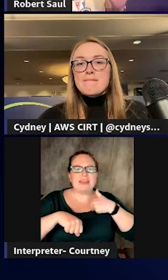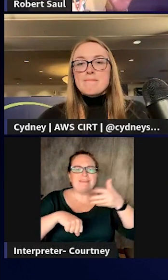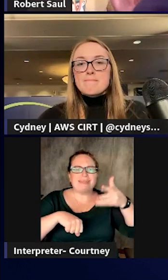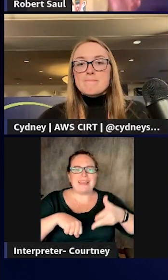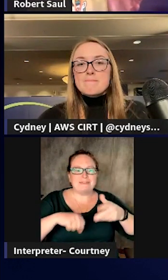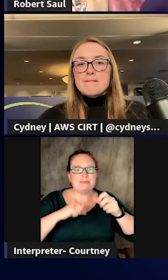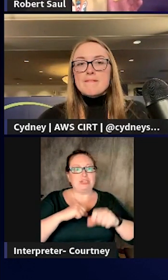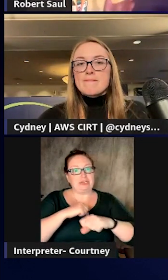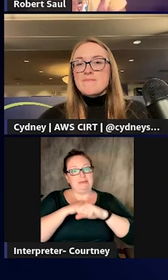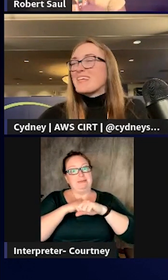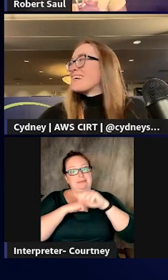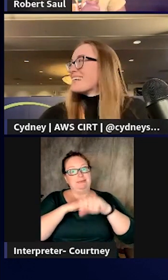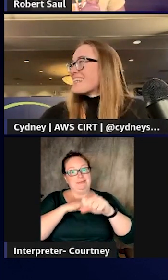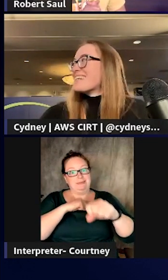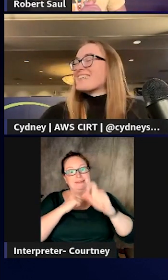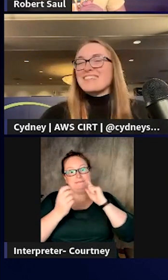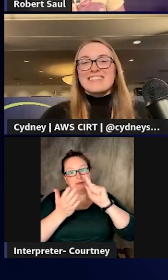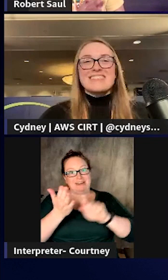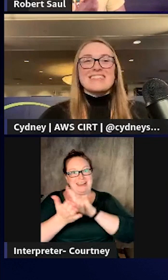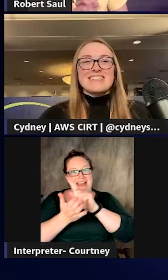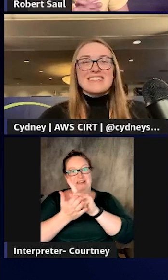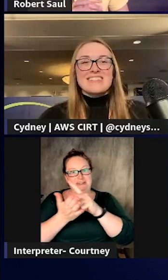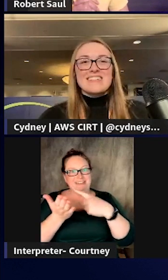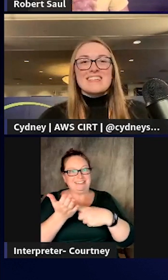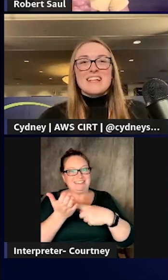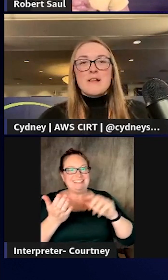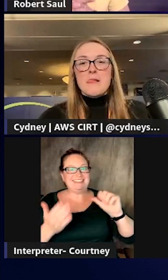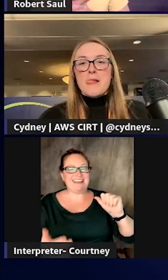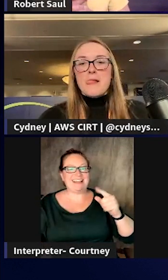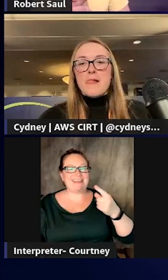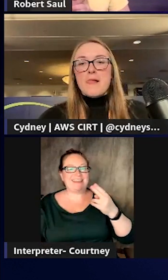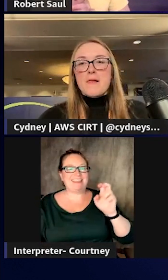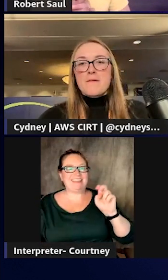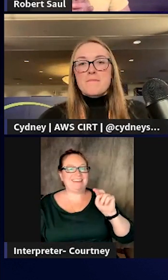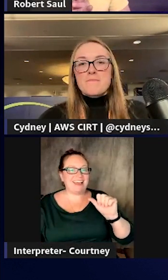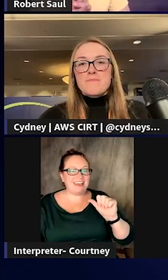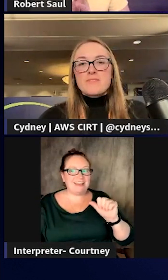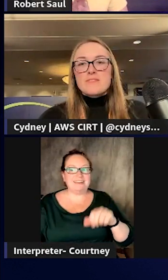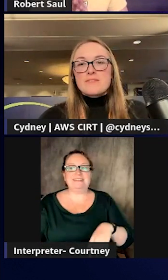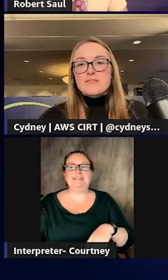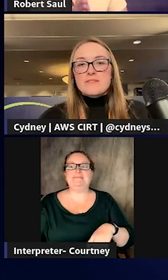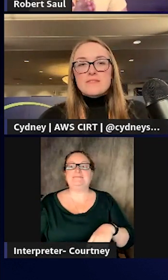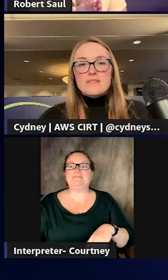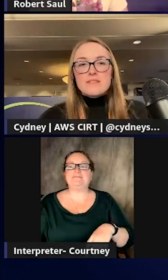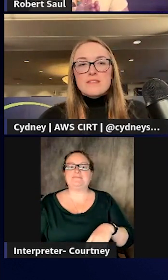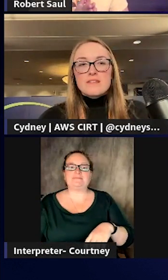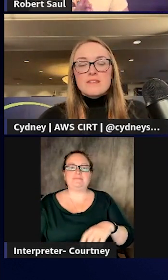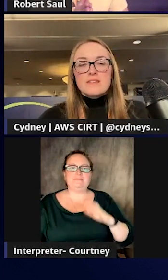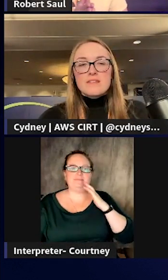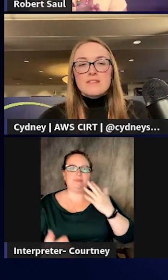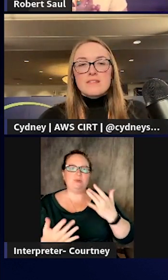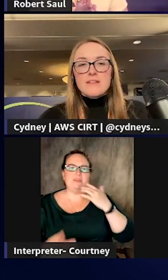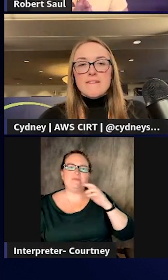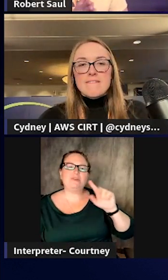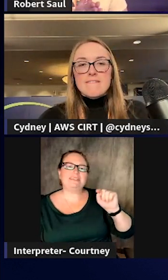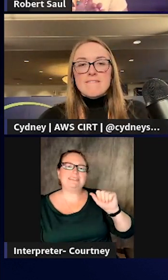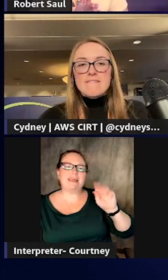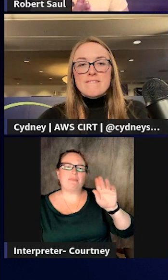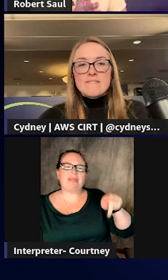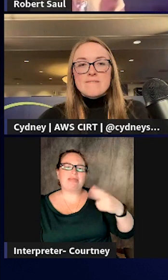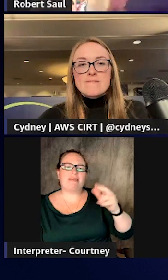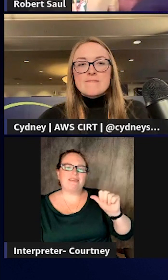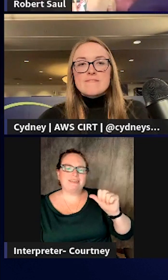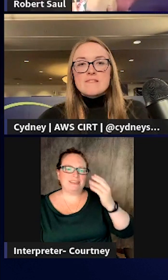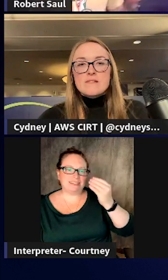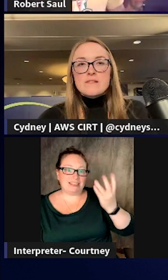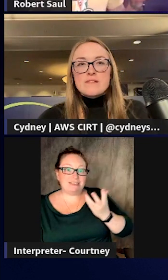for probably another hour to talk about Athena. Wait for Tabitha to come back to let us know. Oh,